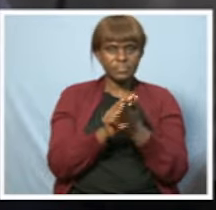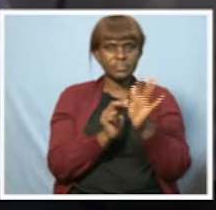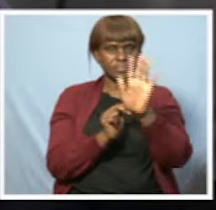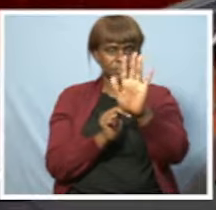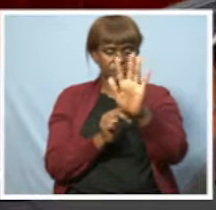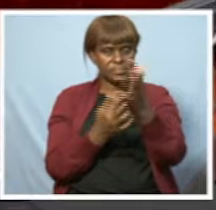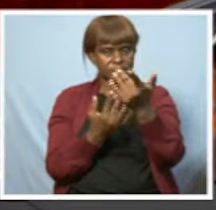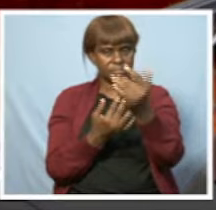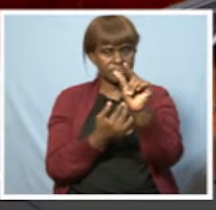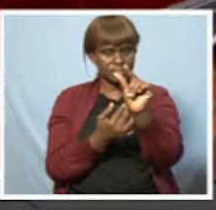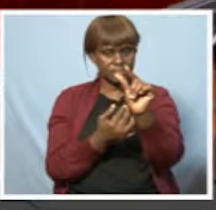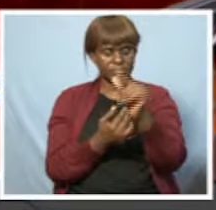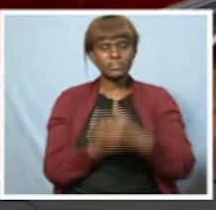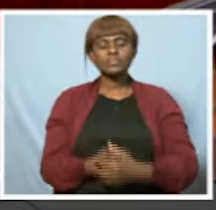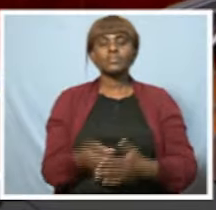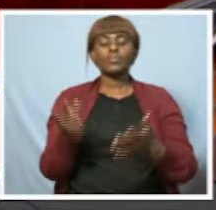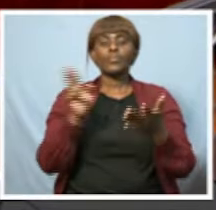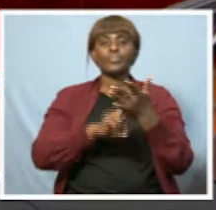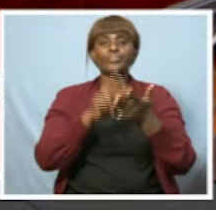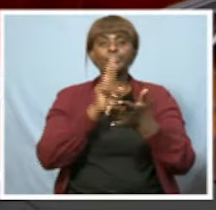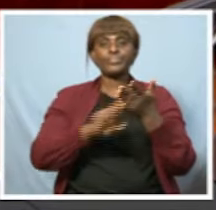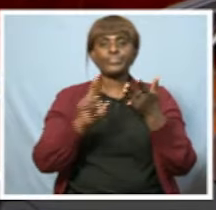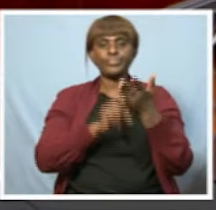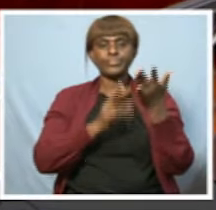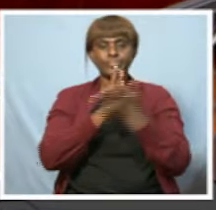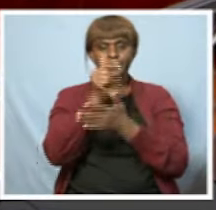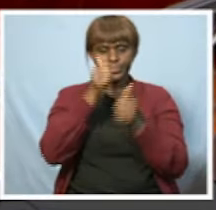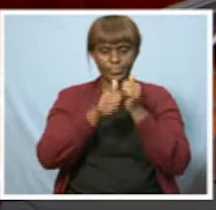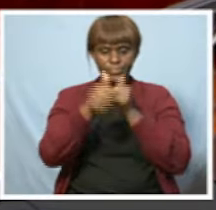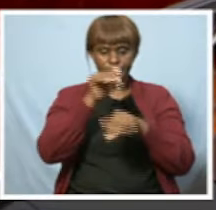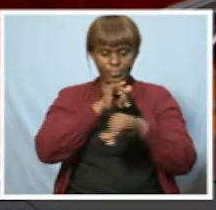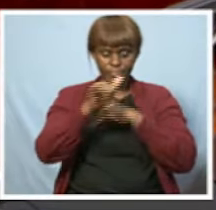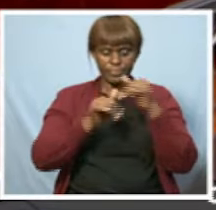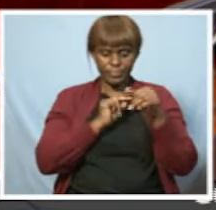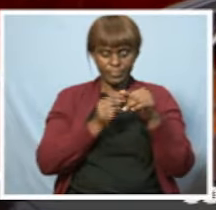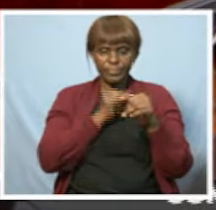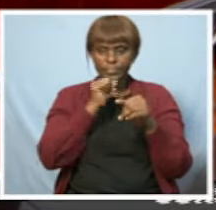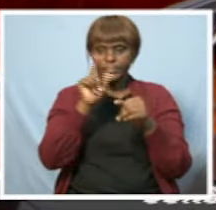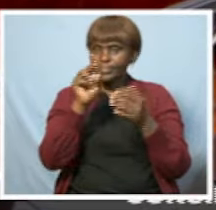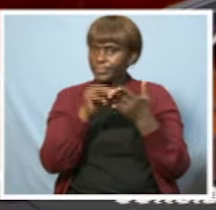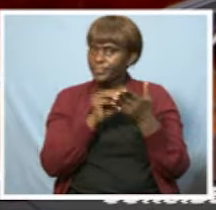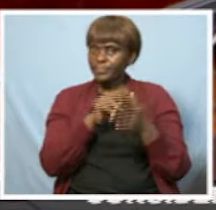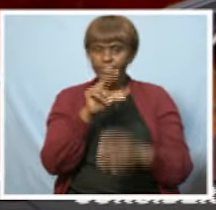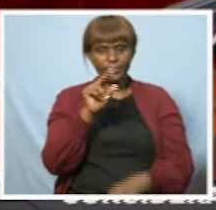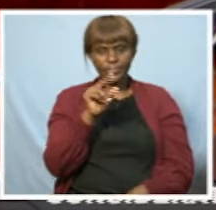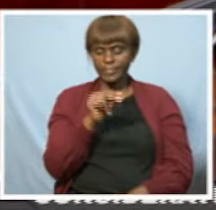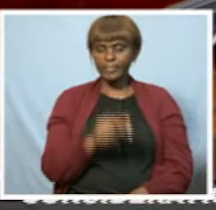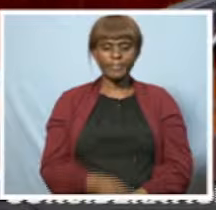wait again. Read it correctly, because you are going to mislead us. It's not 1 million.